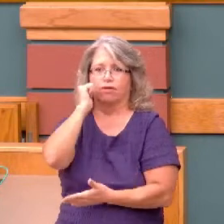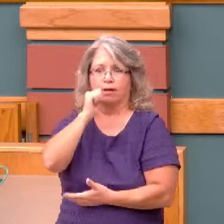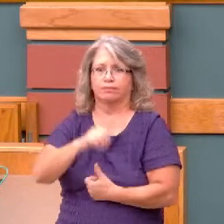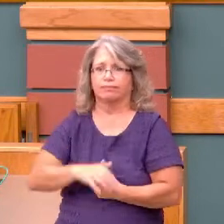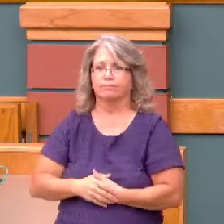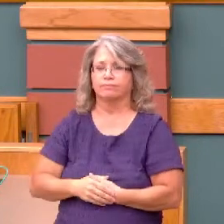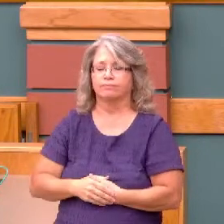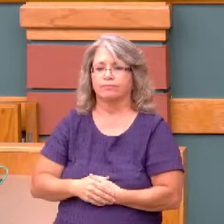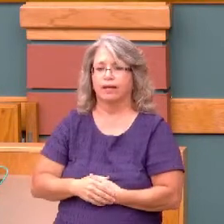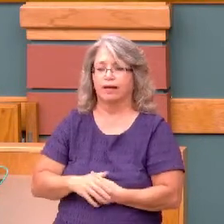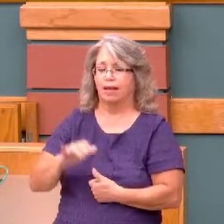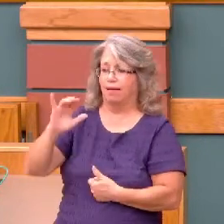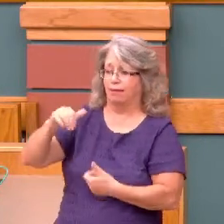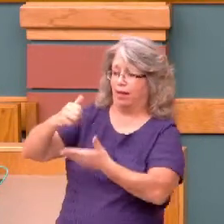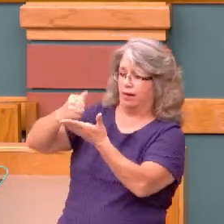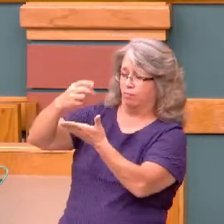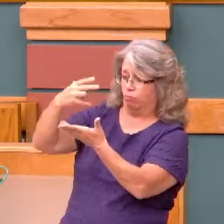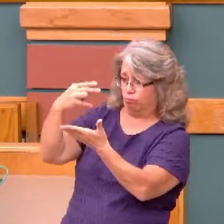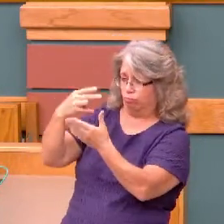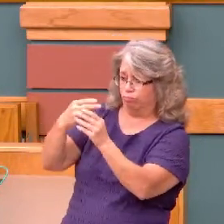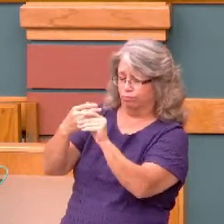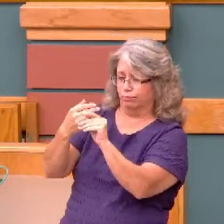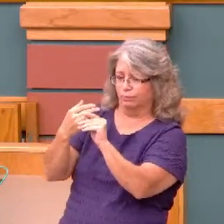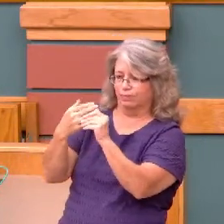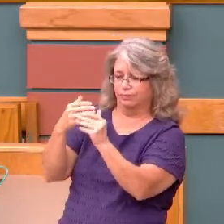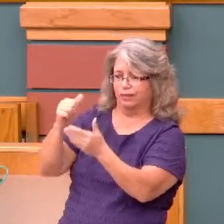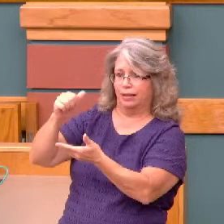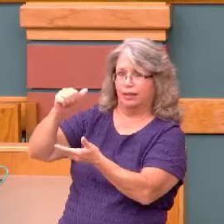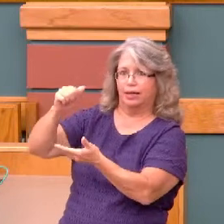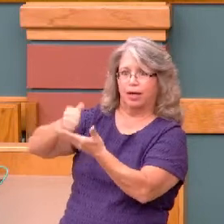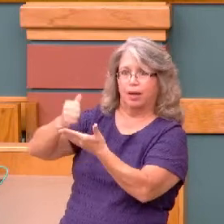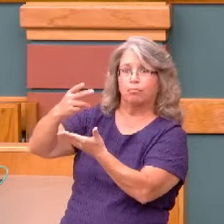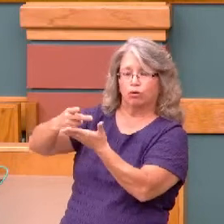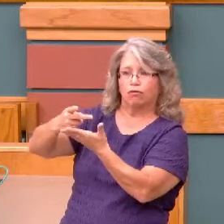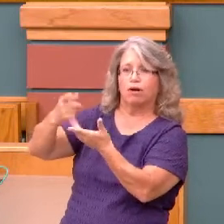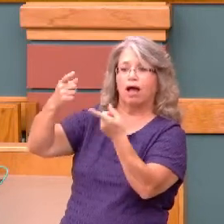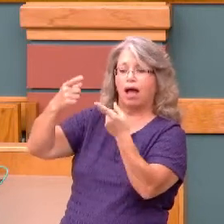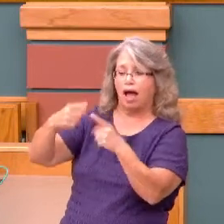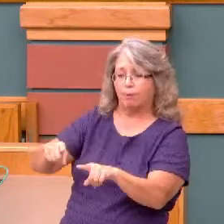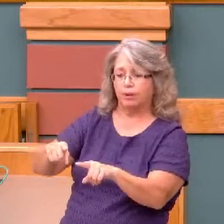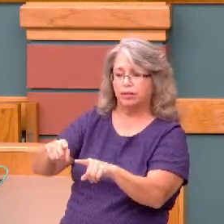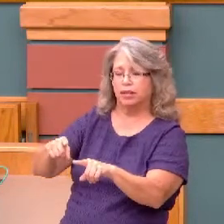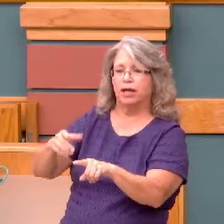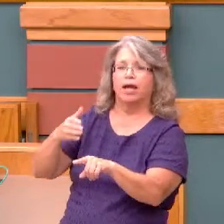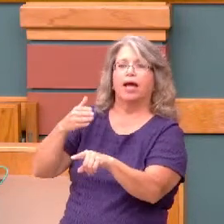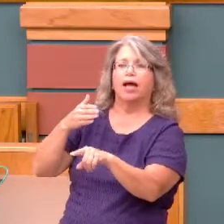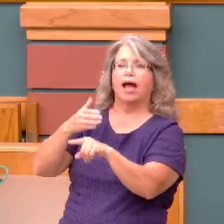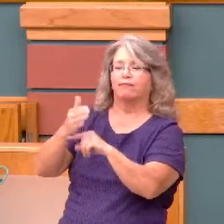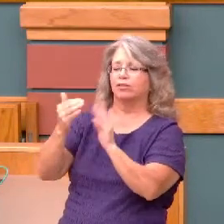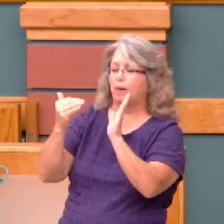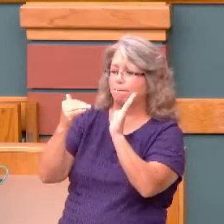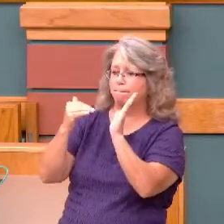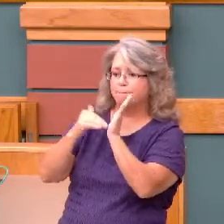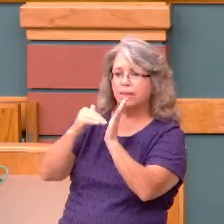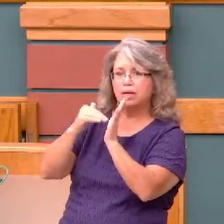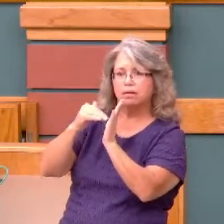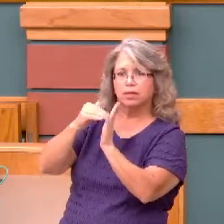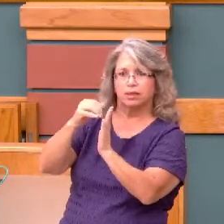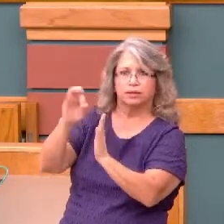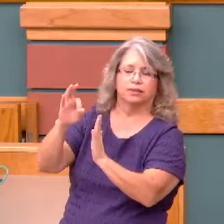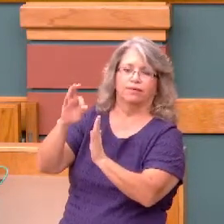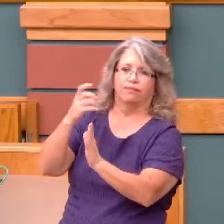after millions and millions of vaccines have been administered under the emergency use